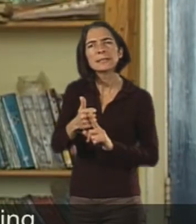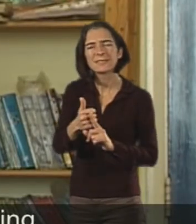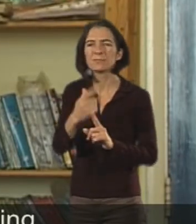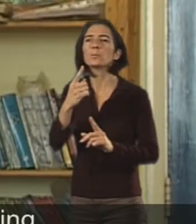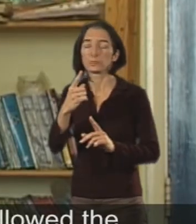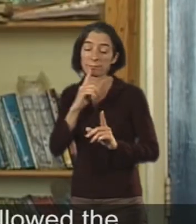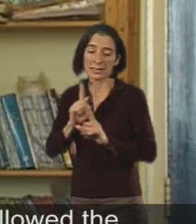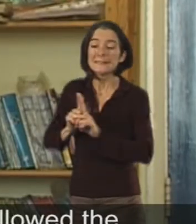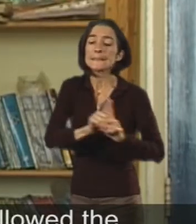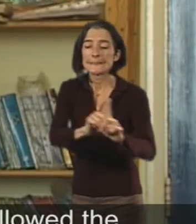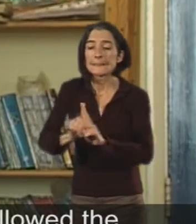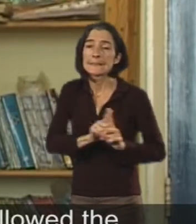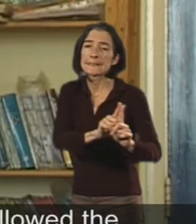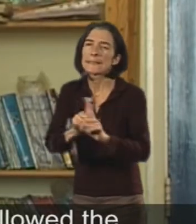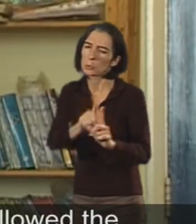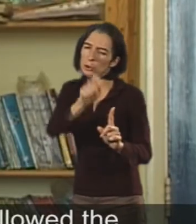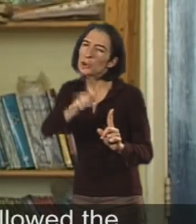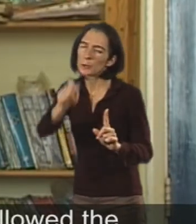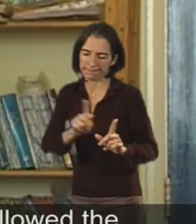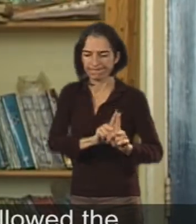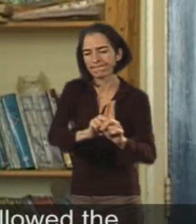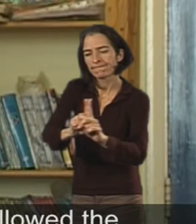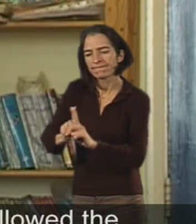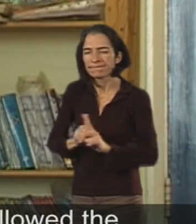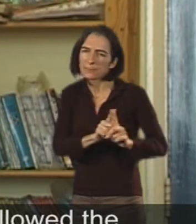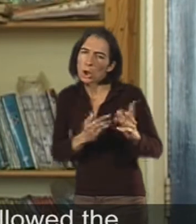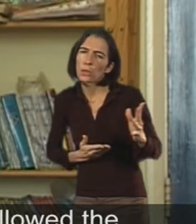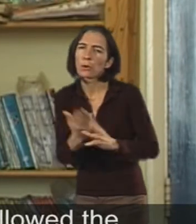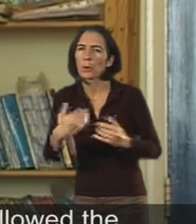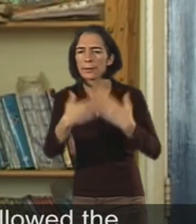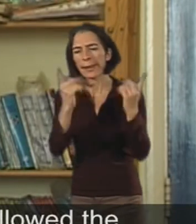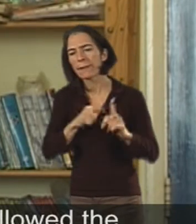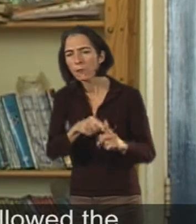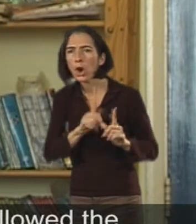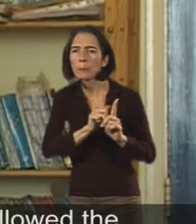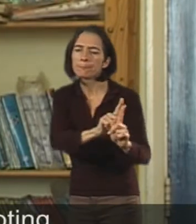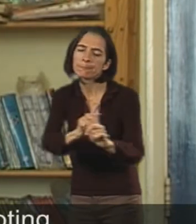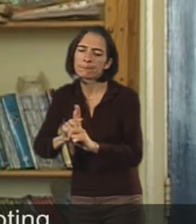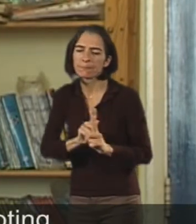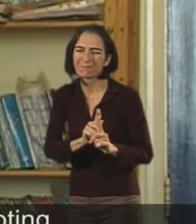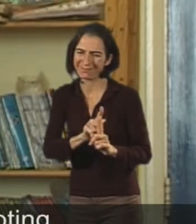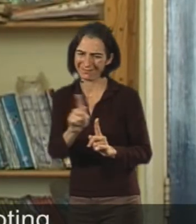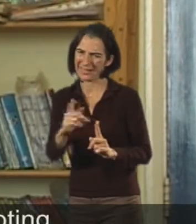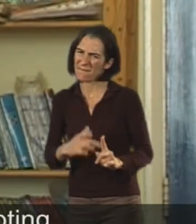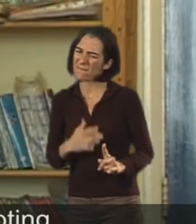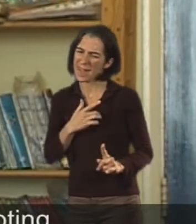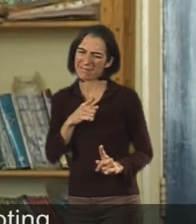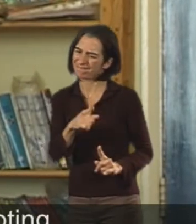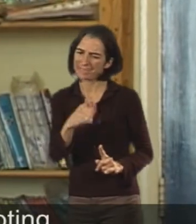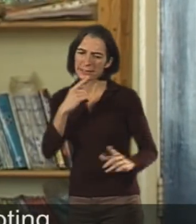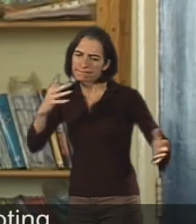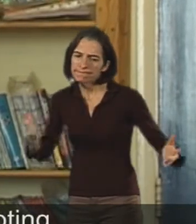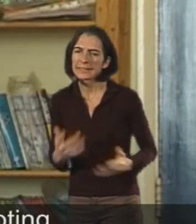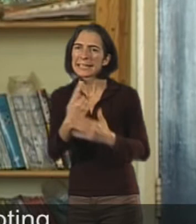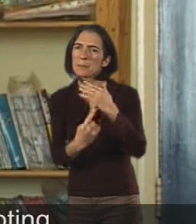worked on was that they worked very closely with the student and followed the student around for a certain number of hours. We felt that that really wasn't promoting